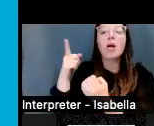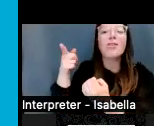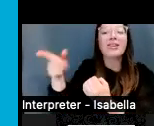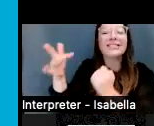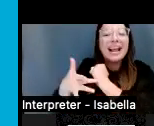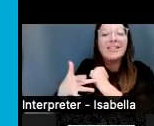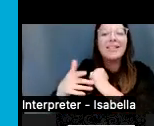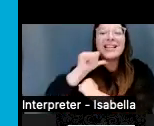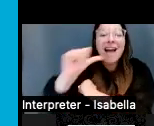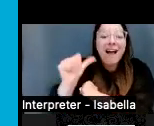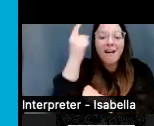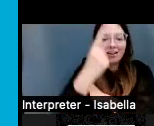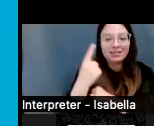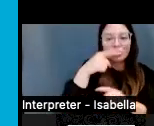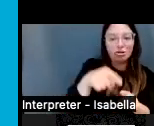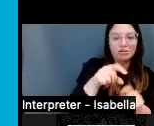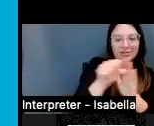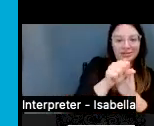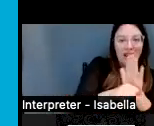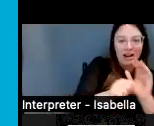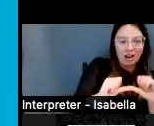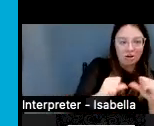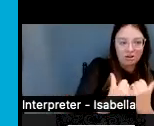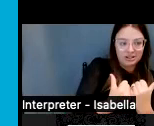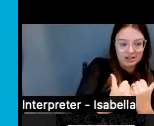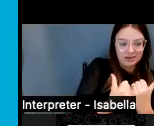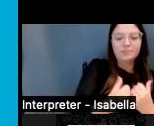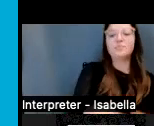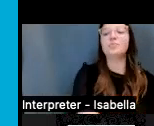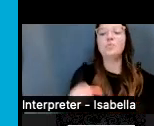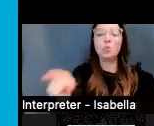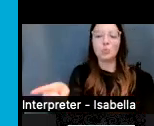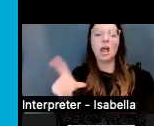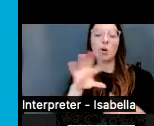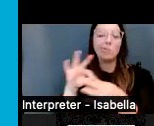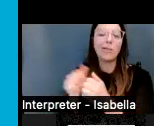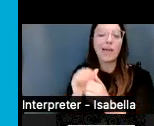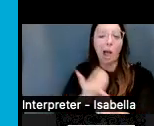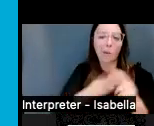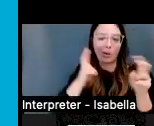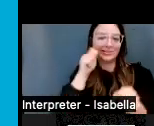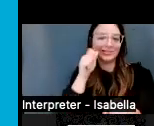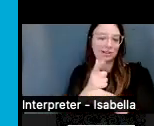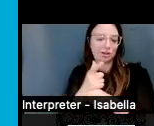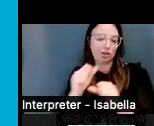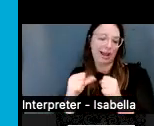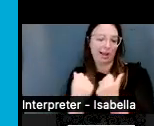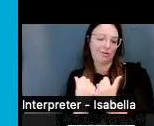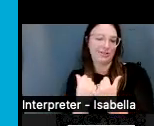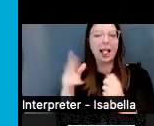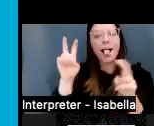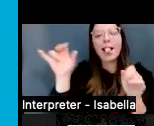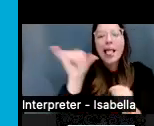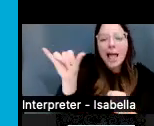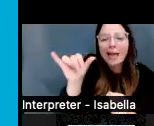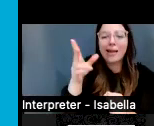our sister agencies, so the agencies that are like Equip for Equality. But here in Illinois, up until about a